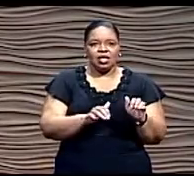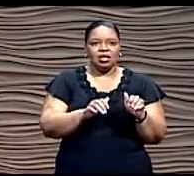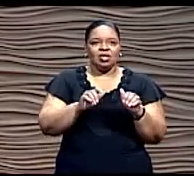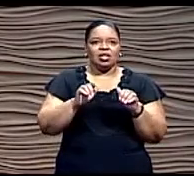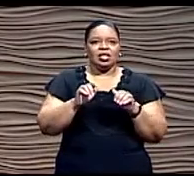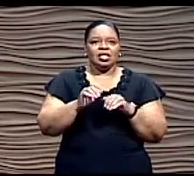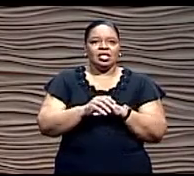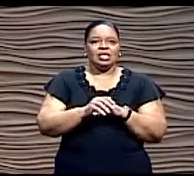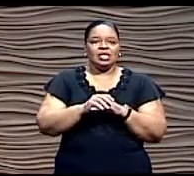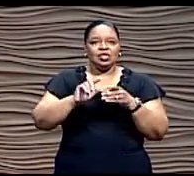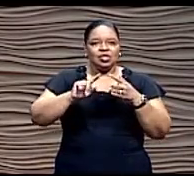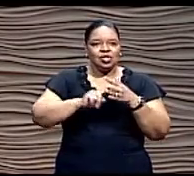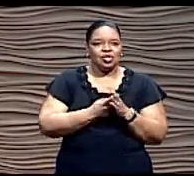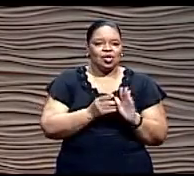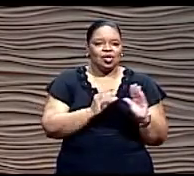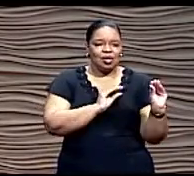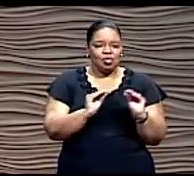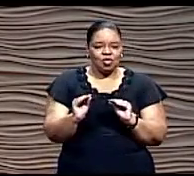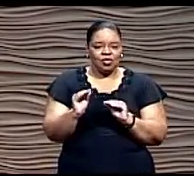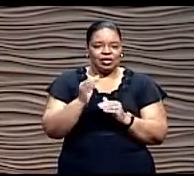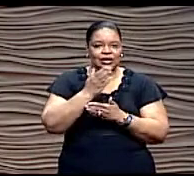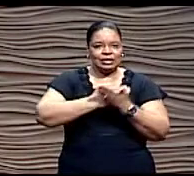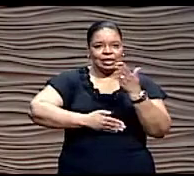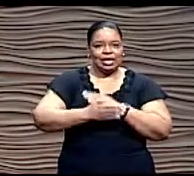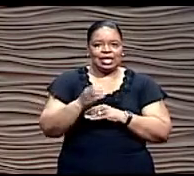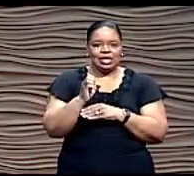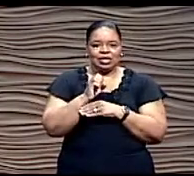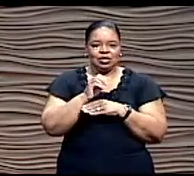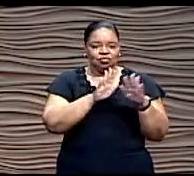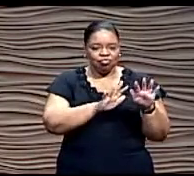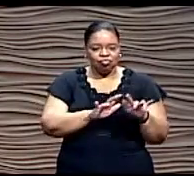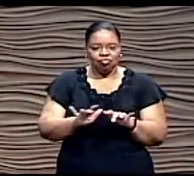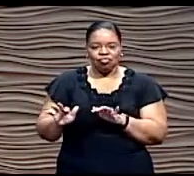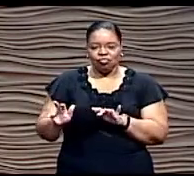rub his hands over the keys.